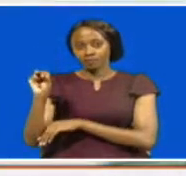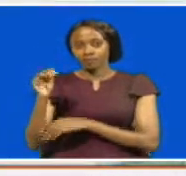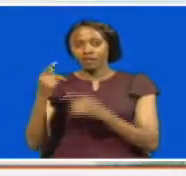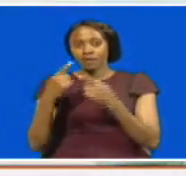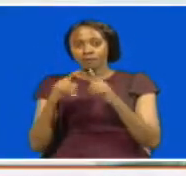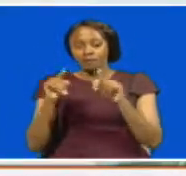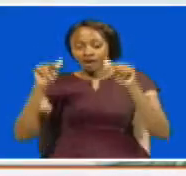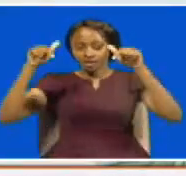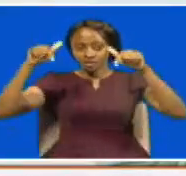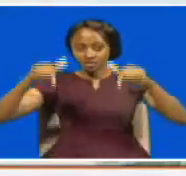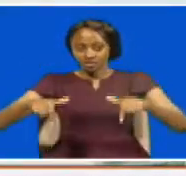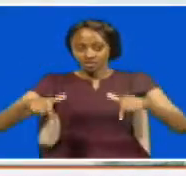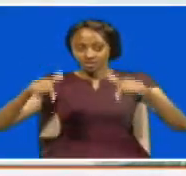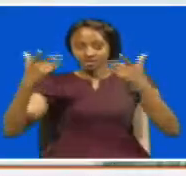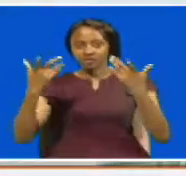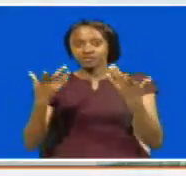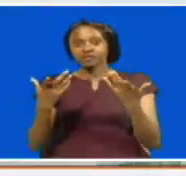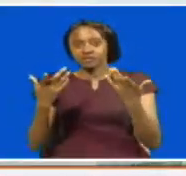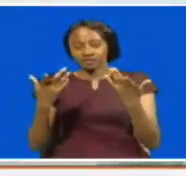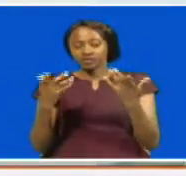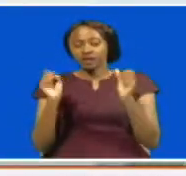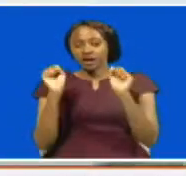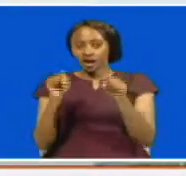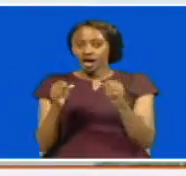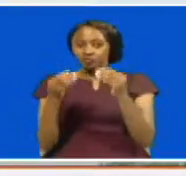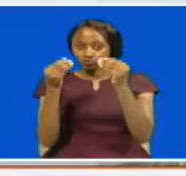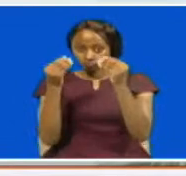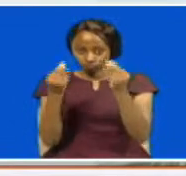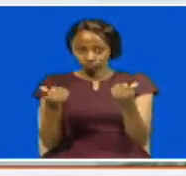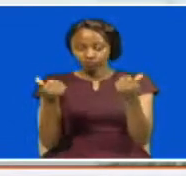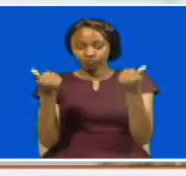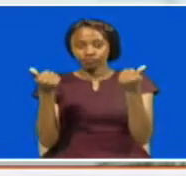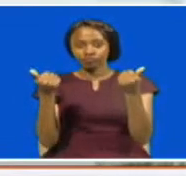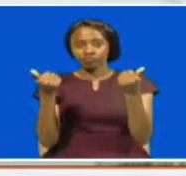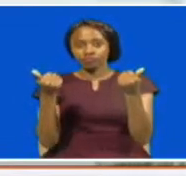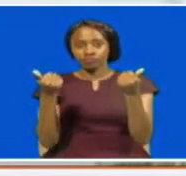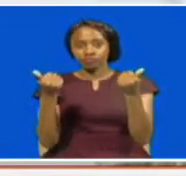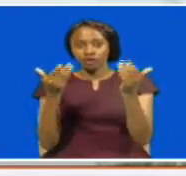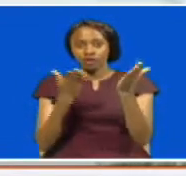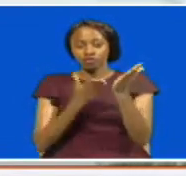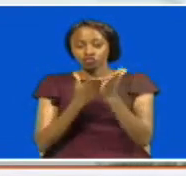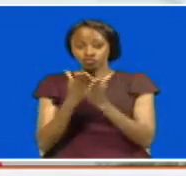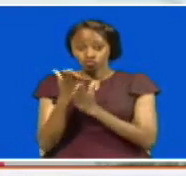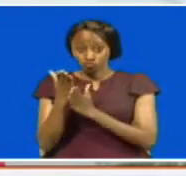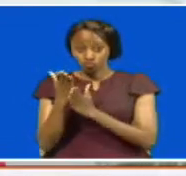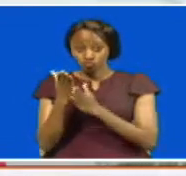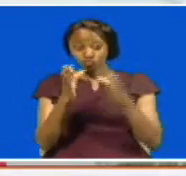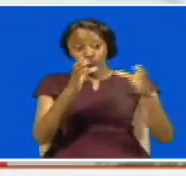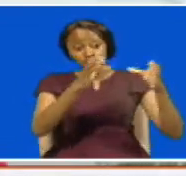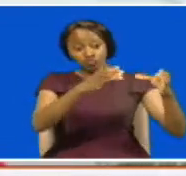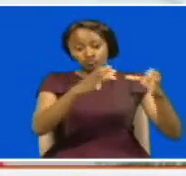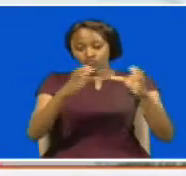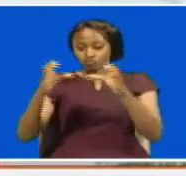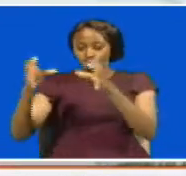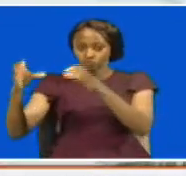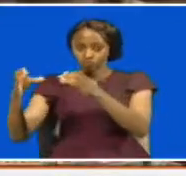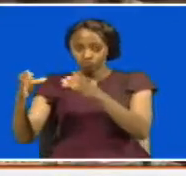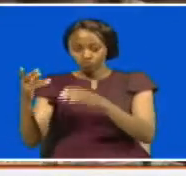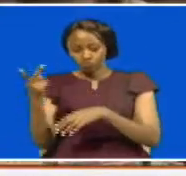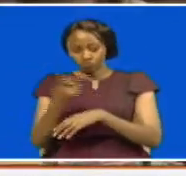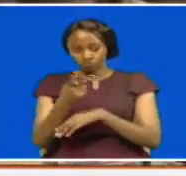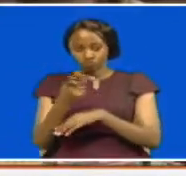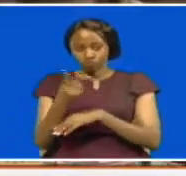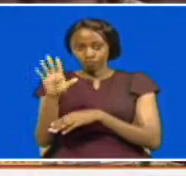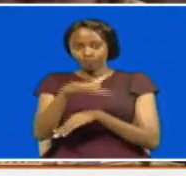This matter can be handled in parliament by a bipartisan parliamentary process.